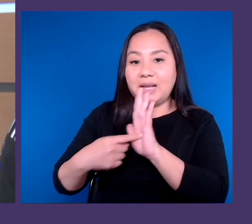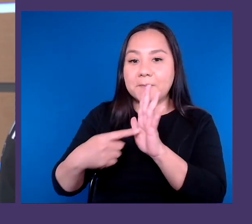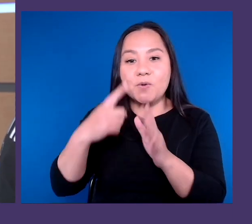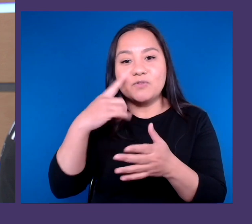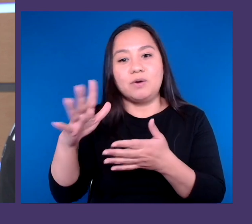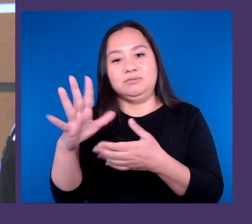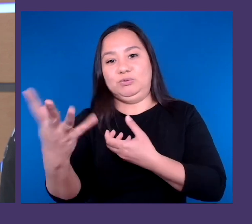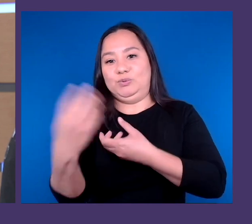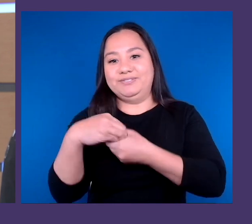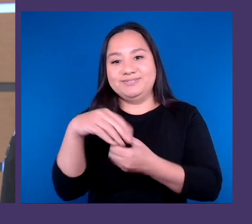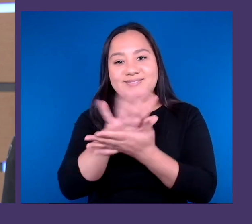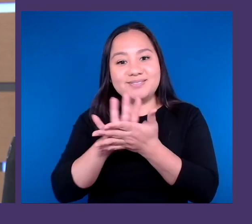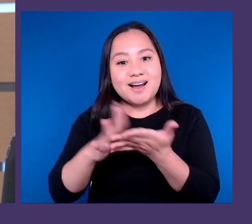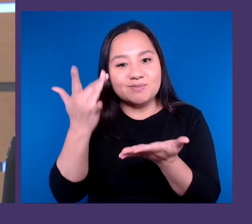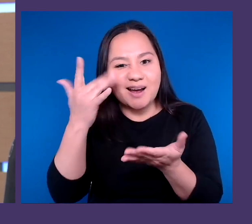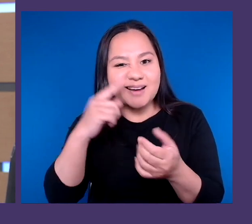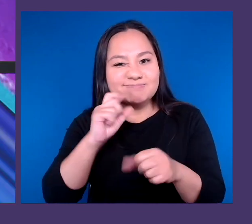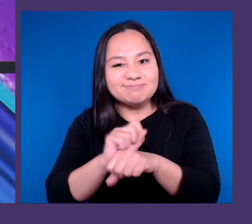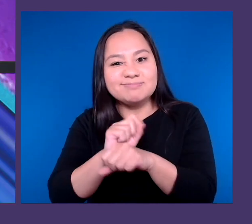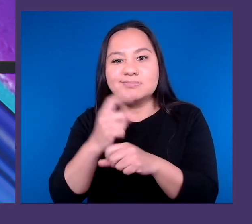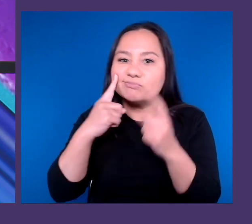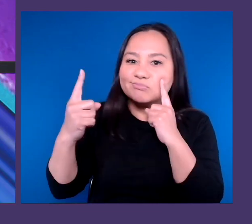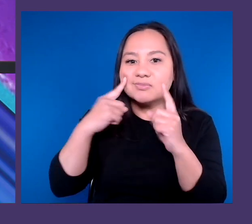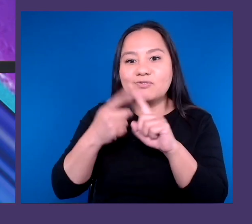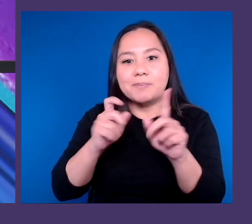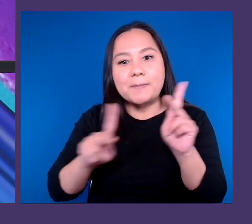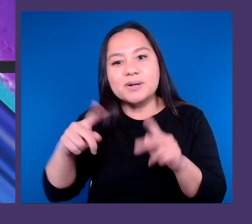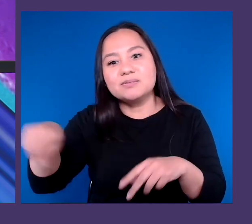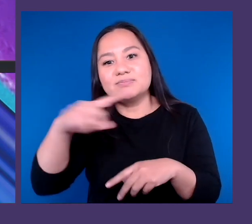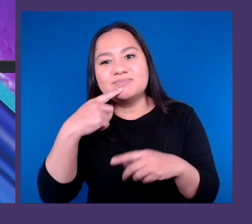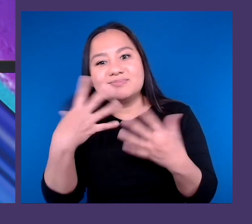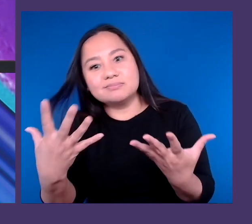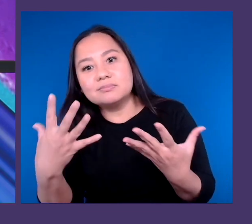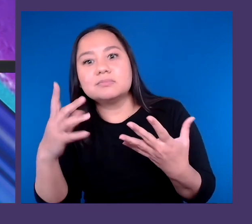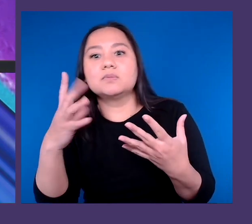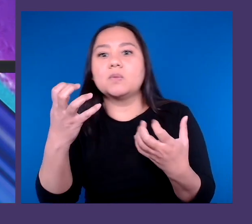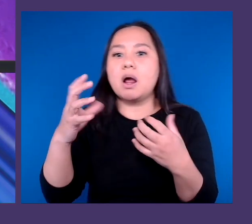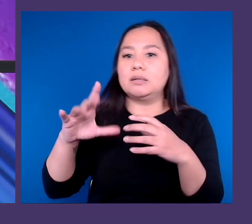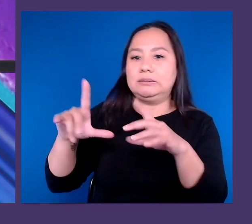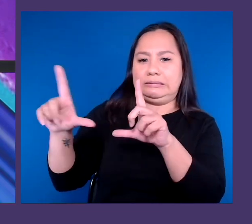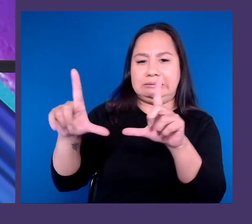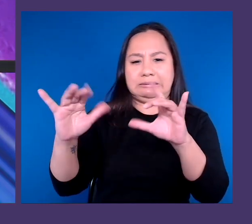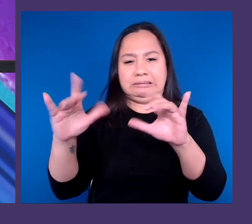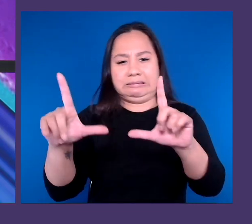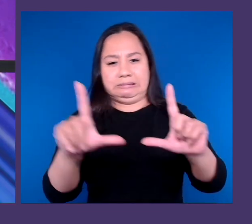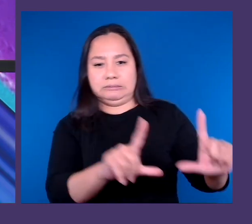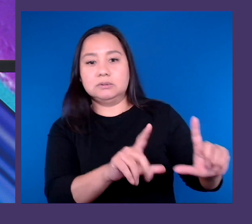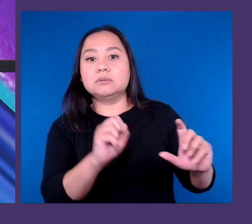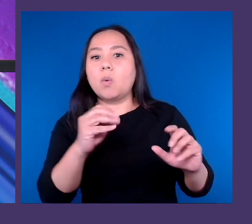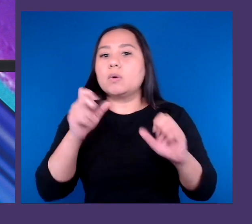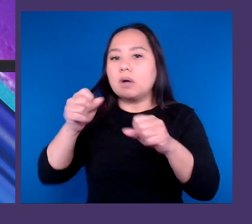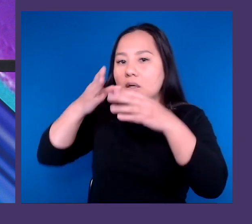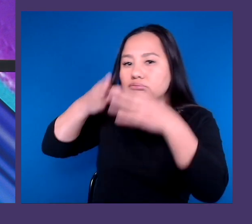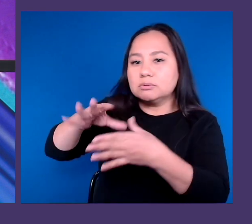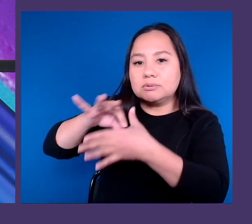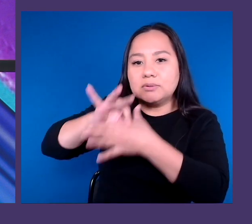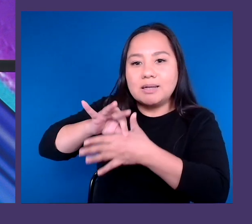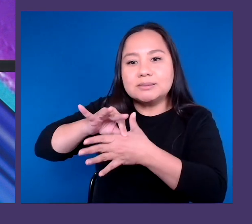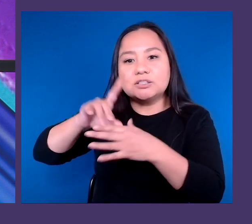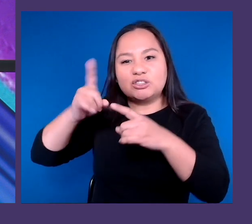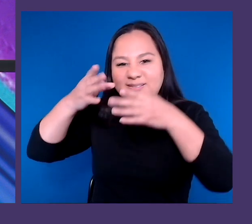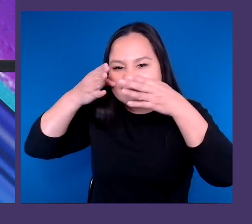little bit when they're focused on content and for it to just focus on the chat experience. And so we're excited to bring Reflow out to